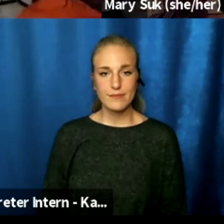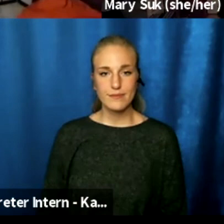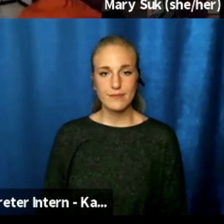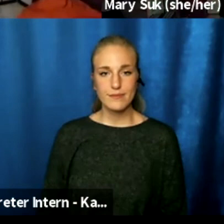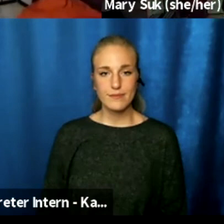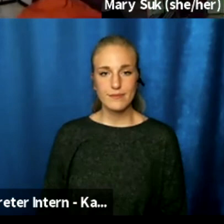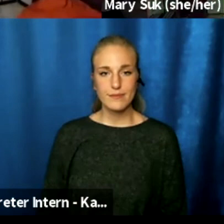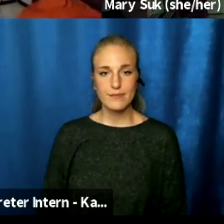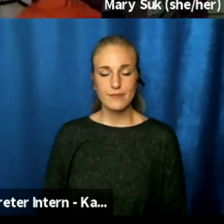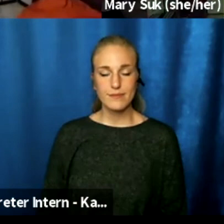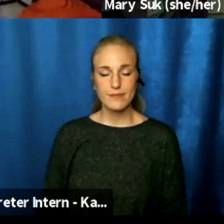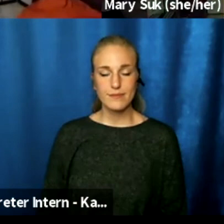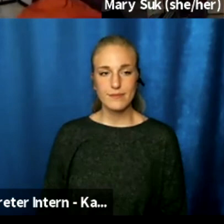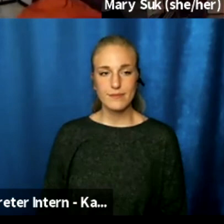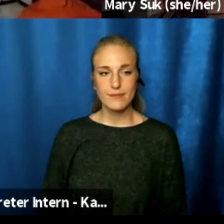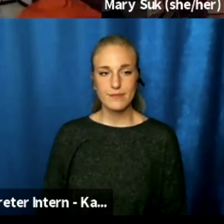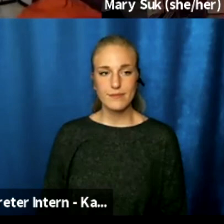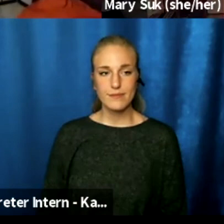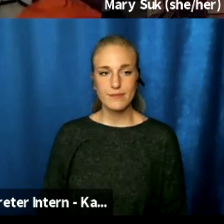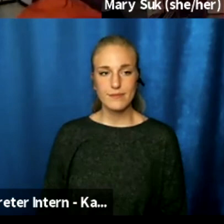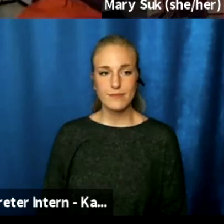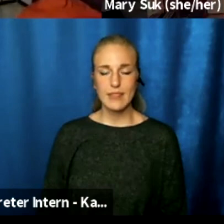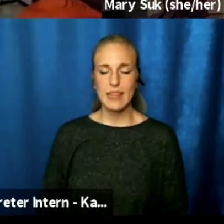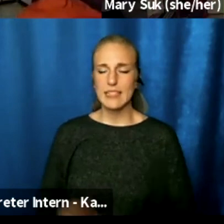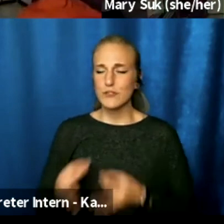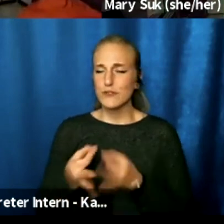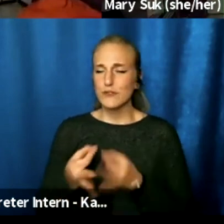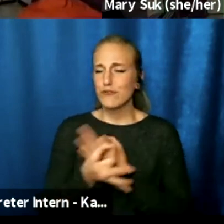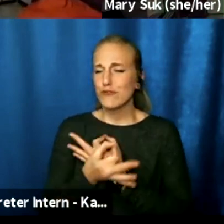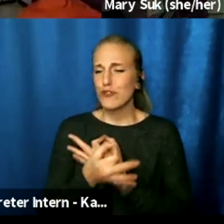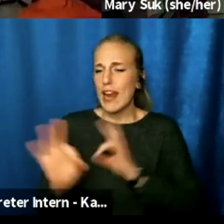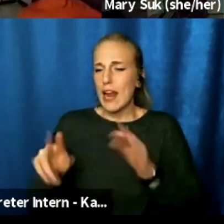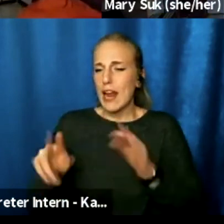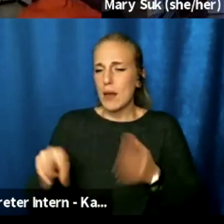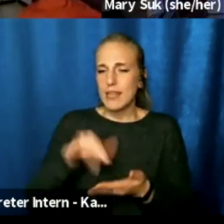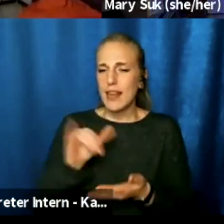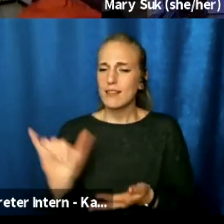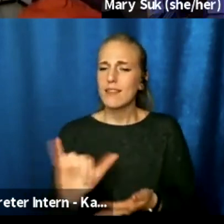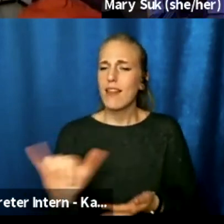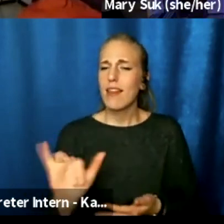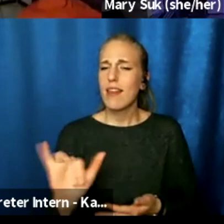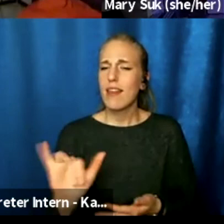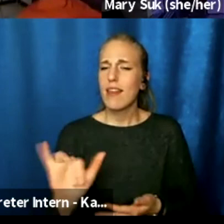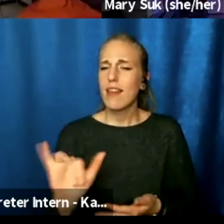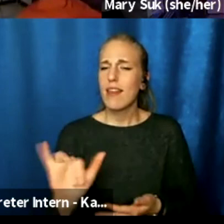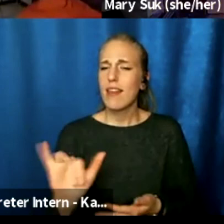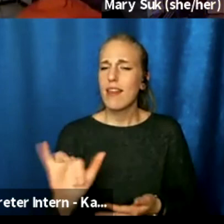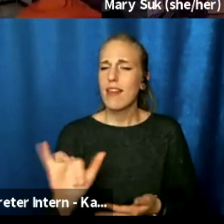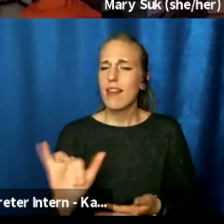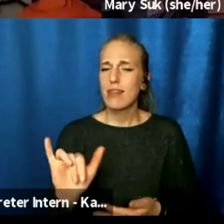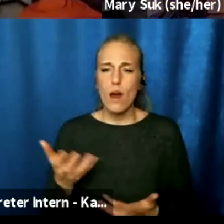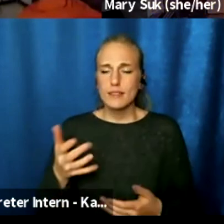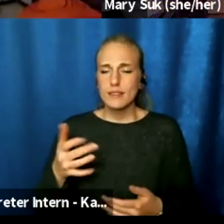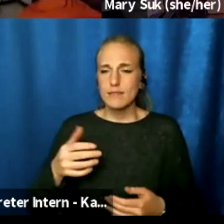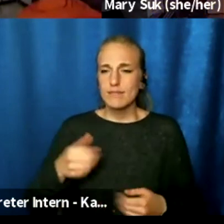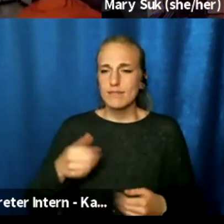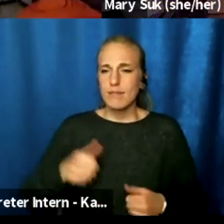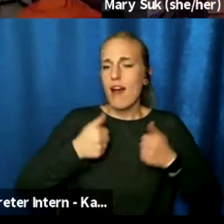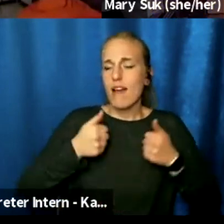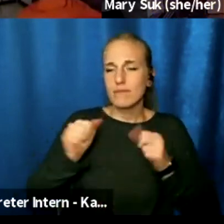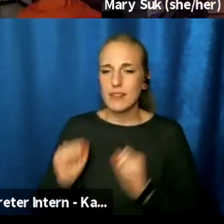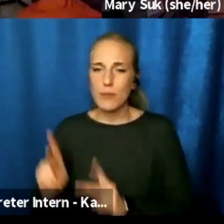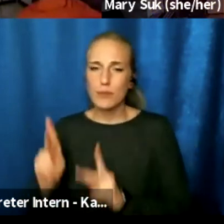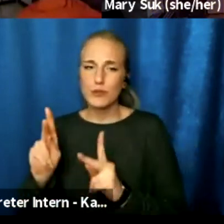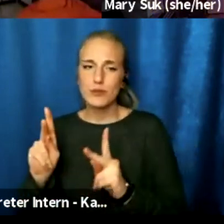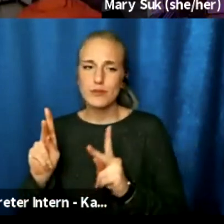zungangishilana. What does freedom dance like? What does life and opportunity move